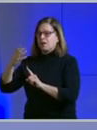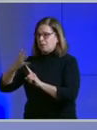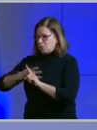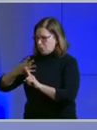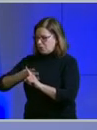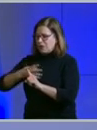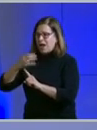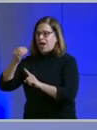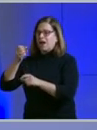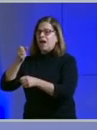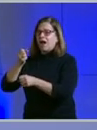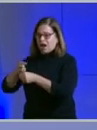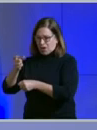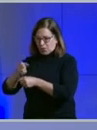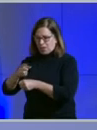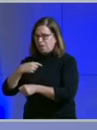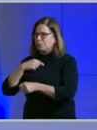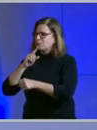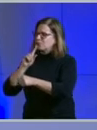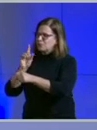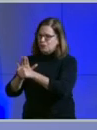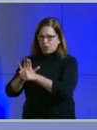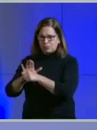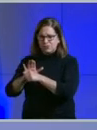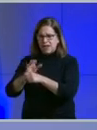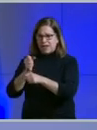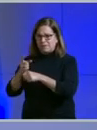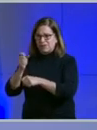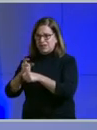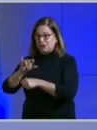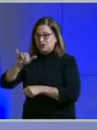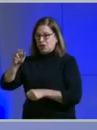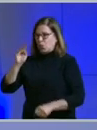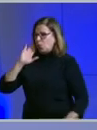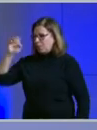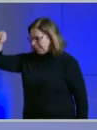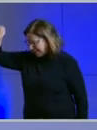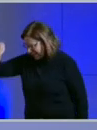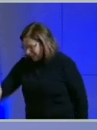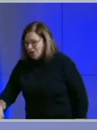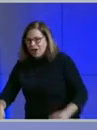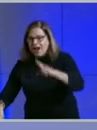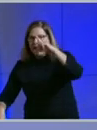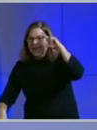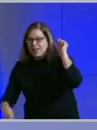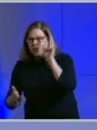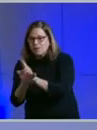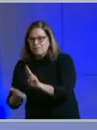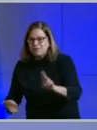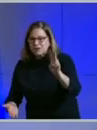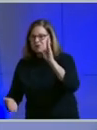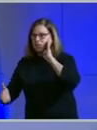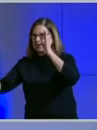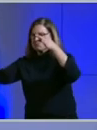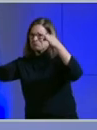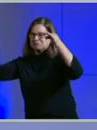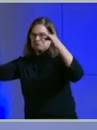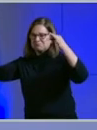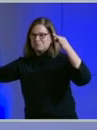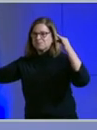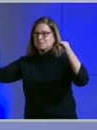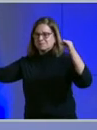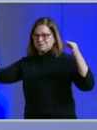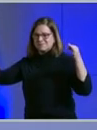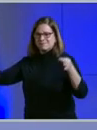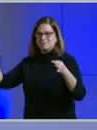every January we would be here at Gallaudet to tell you exactly what we've been up to and exactly